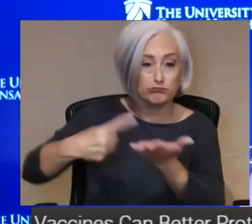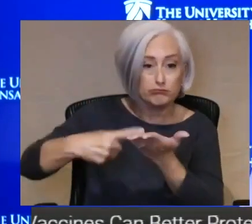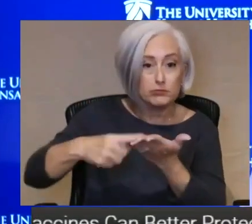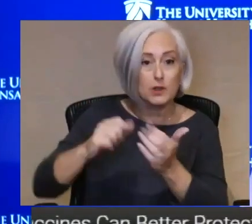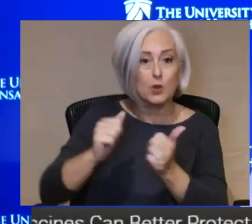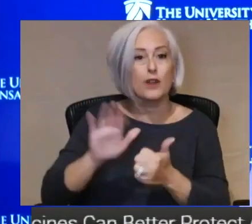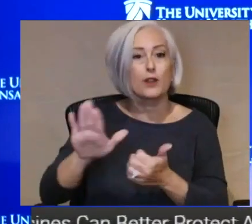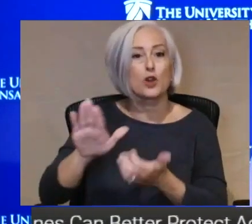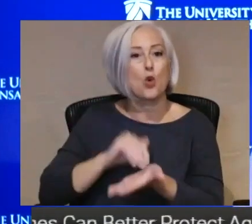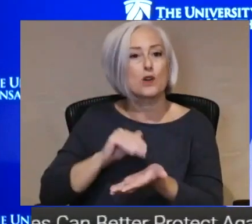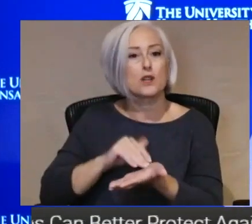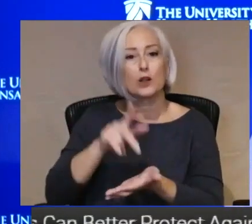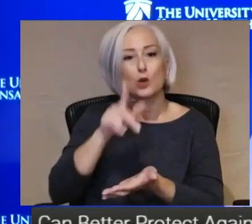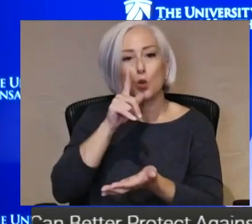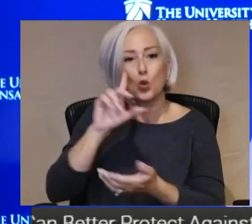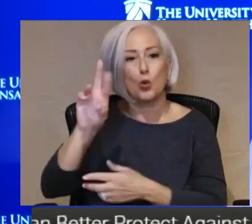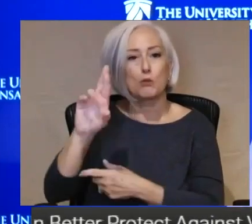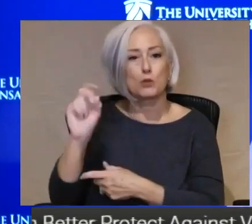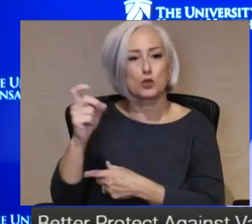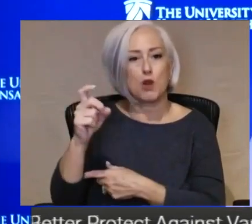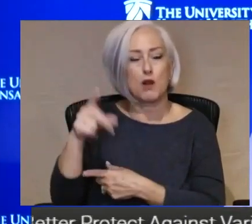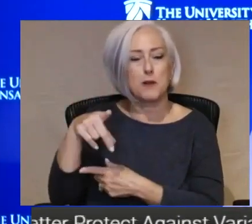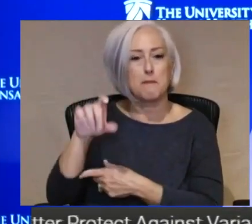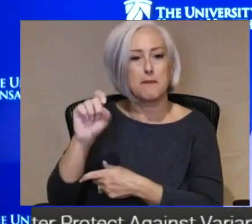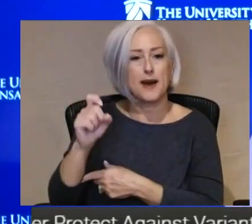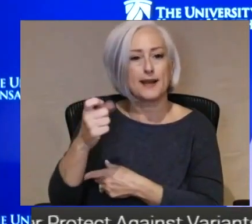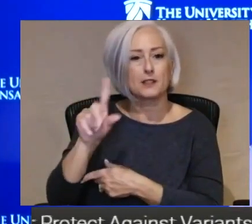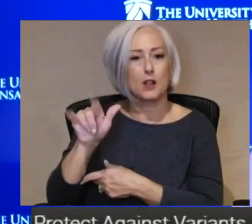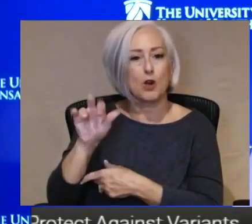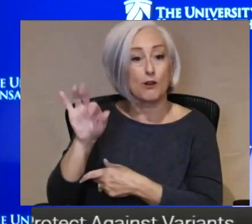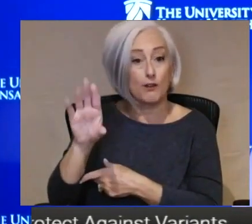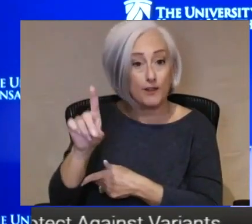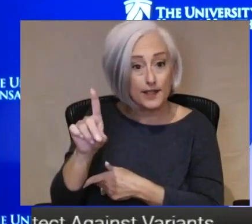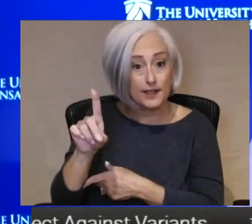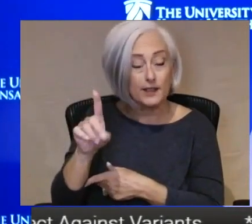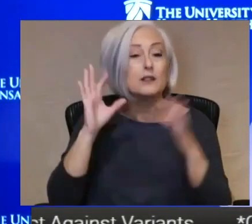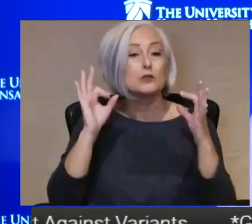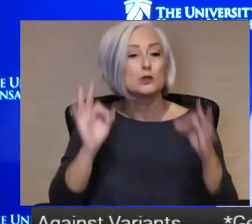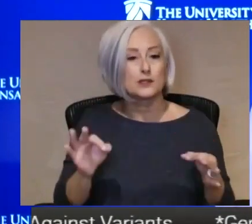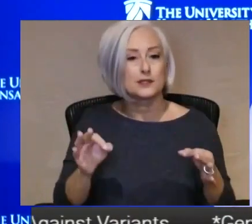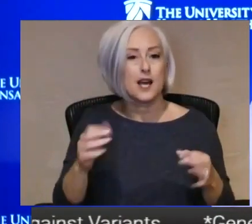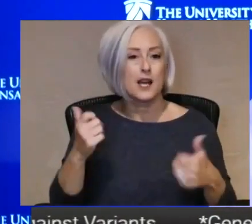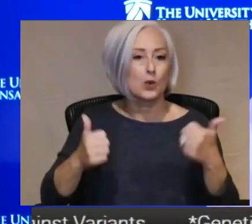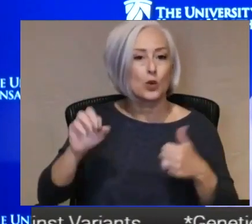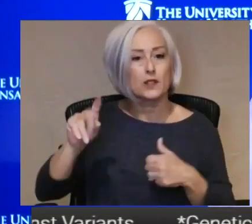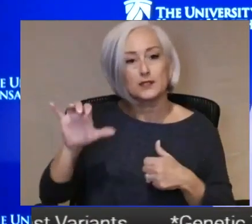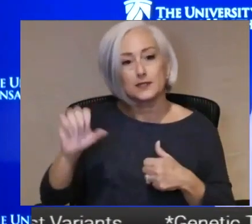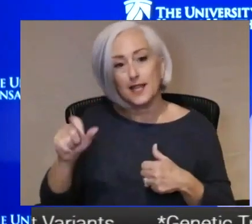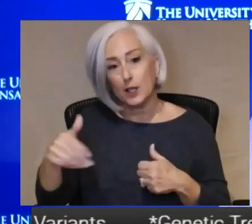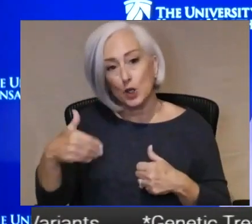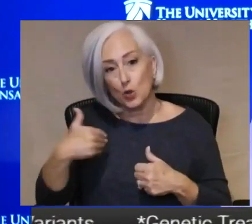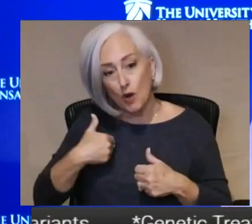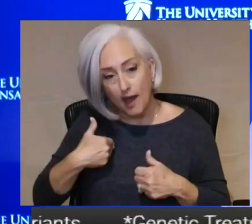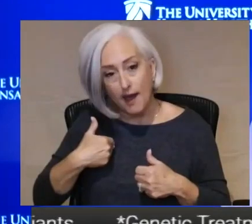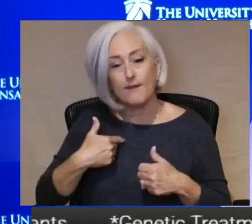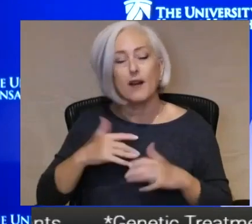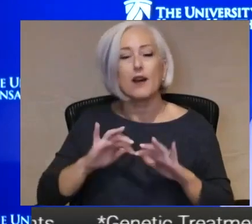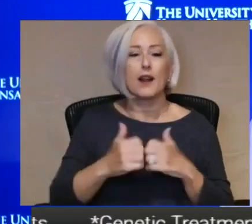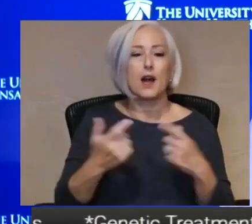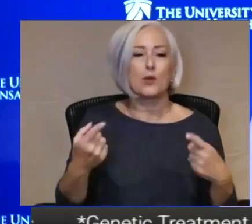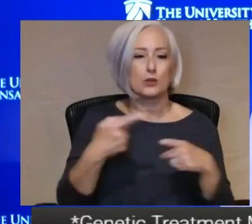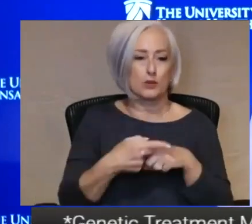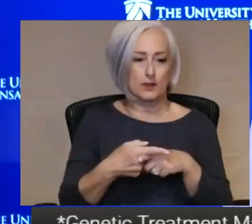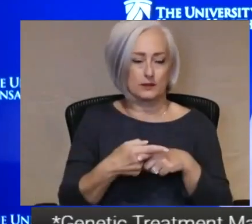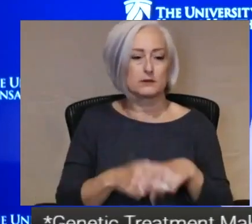is prescribing the Paxlovid and determining what statin you're on for that. But I think that's a great question because we know there